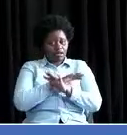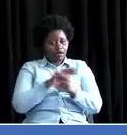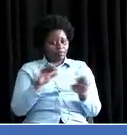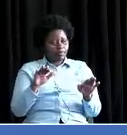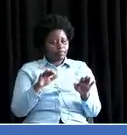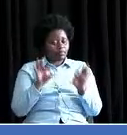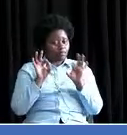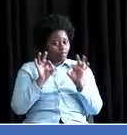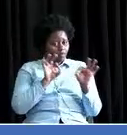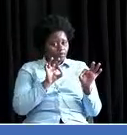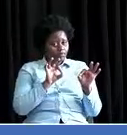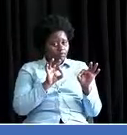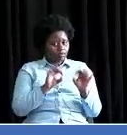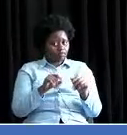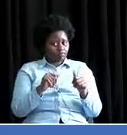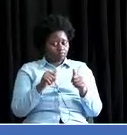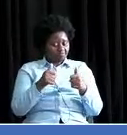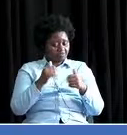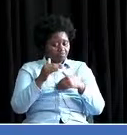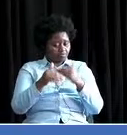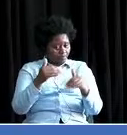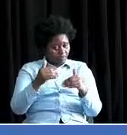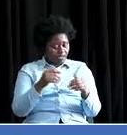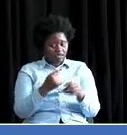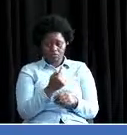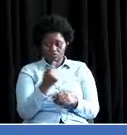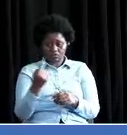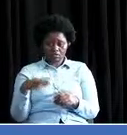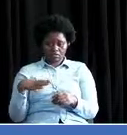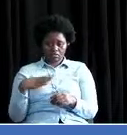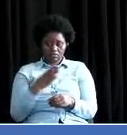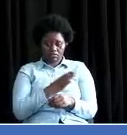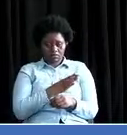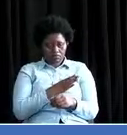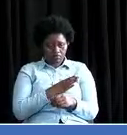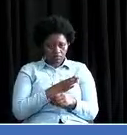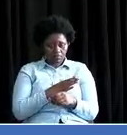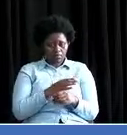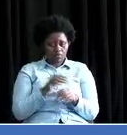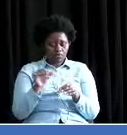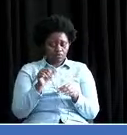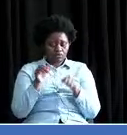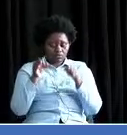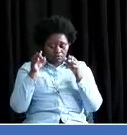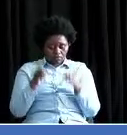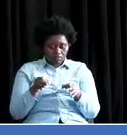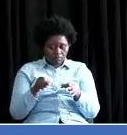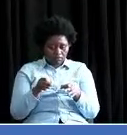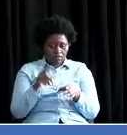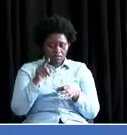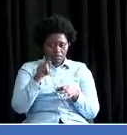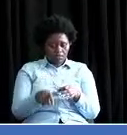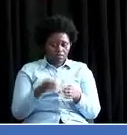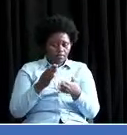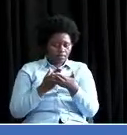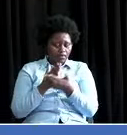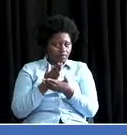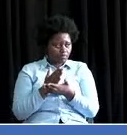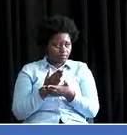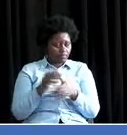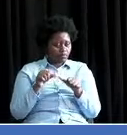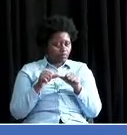not proper procedure. Every councillor here, irrespective which party they belong to, they have a right